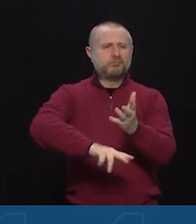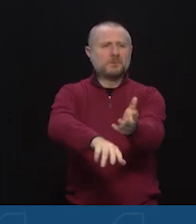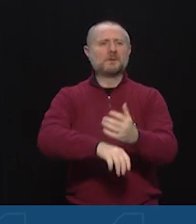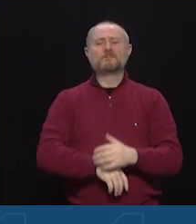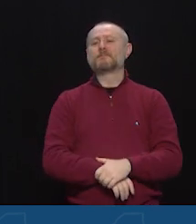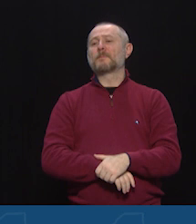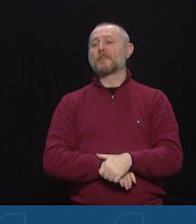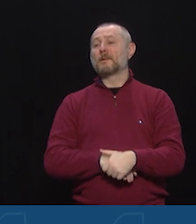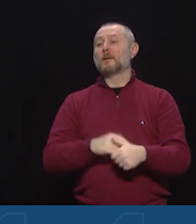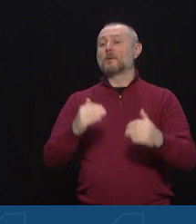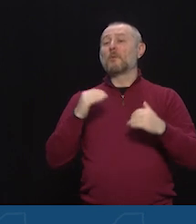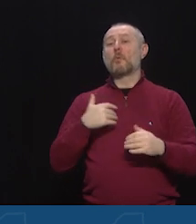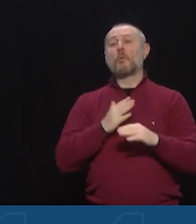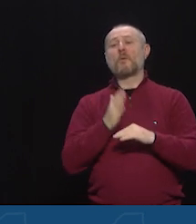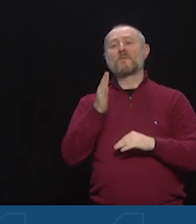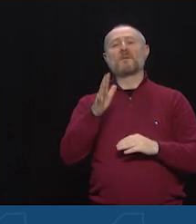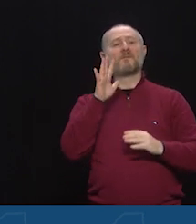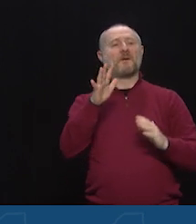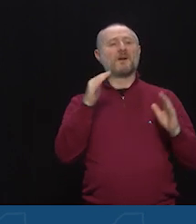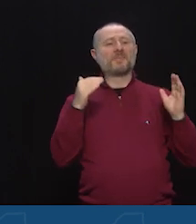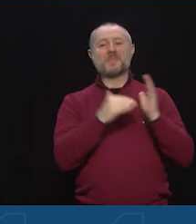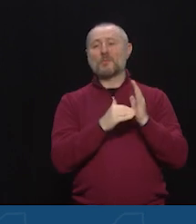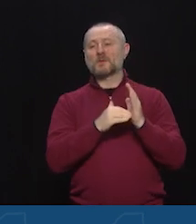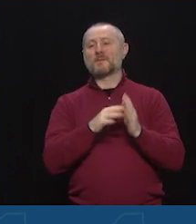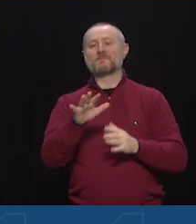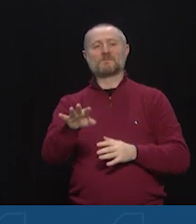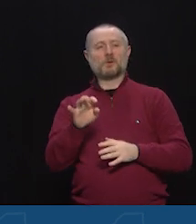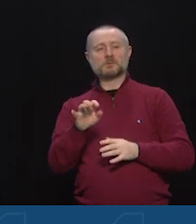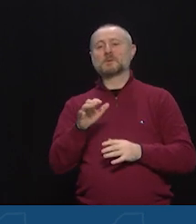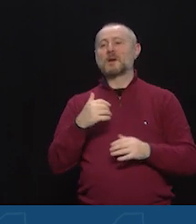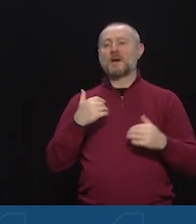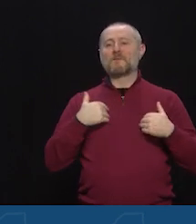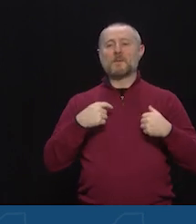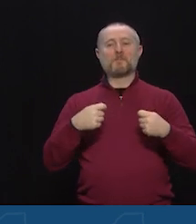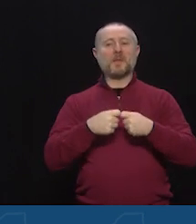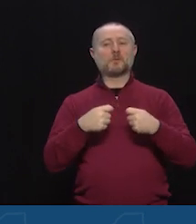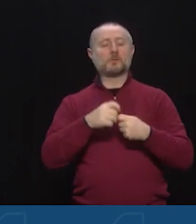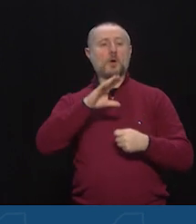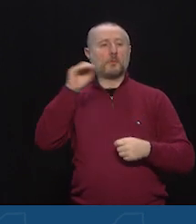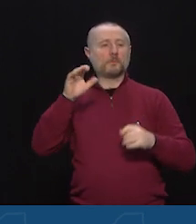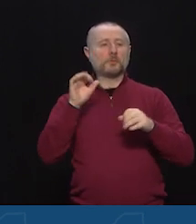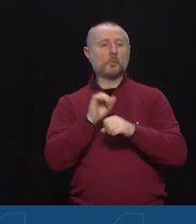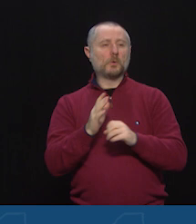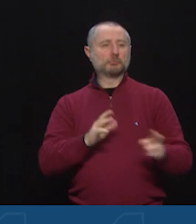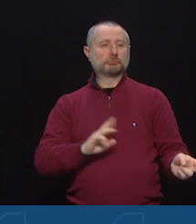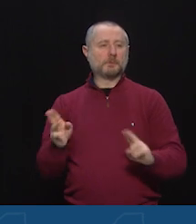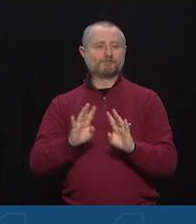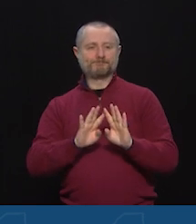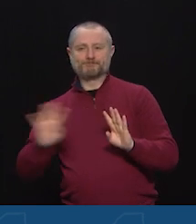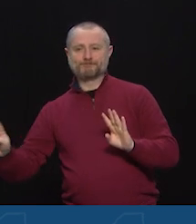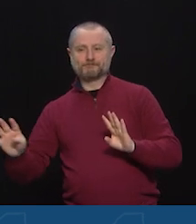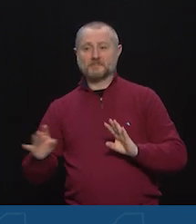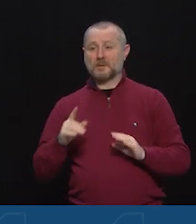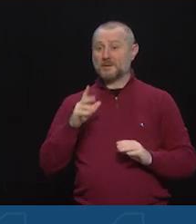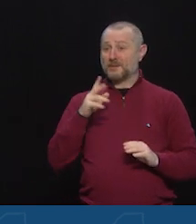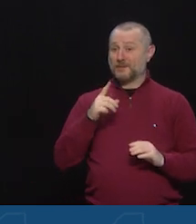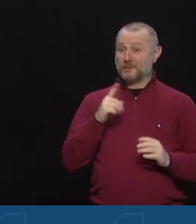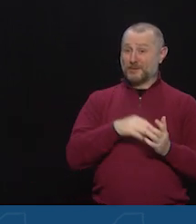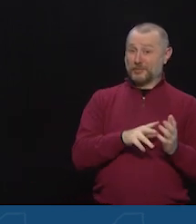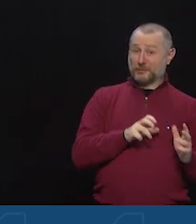over 5,500 utility workers ready to respond, of which 1,300 are here and